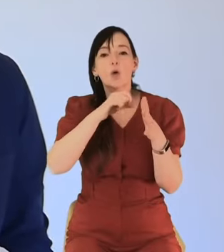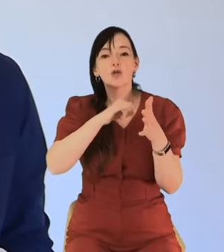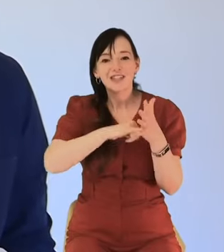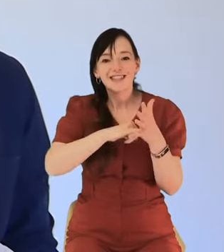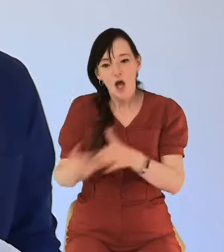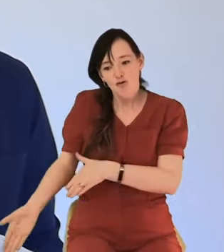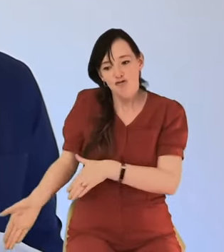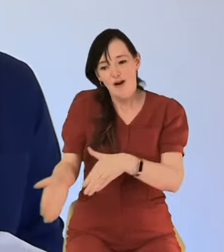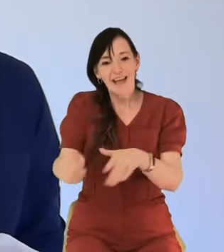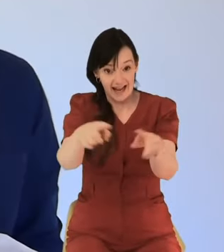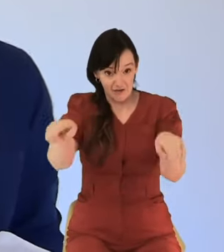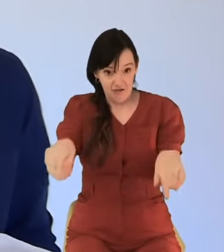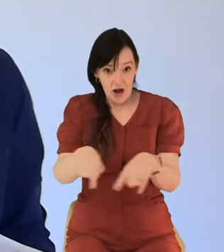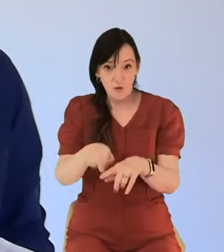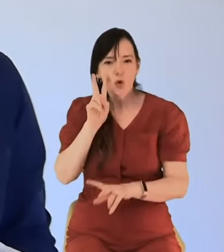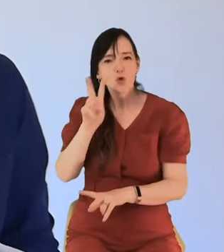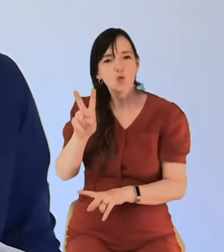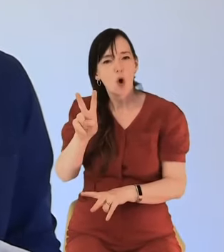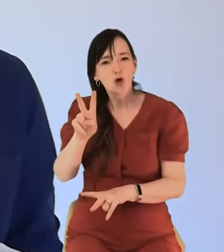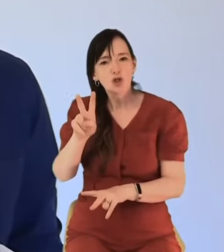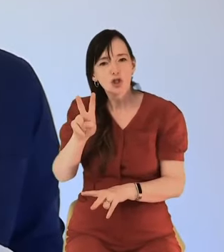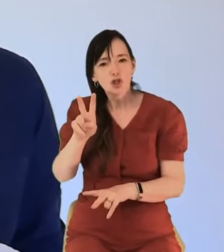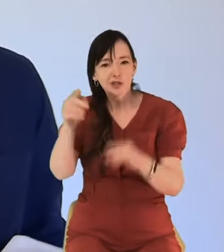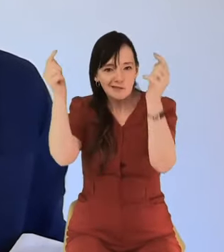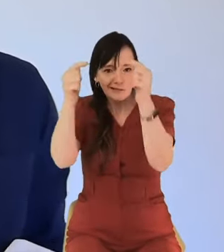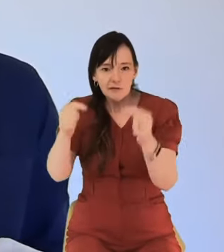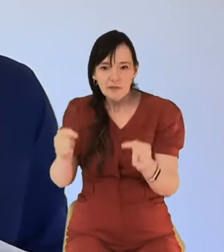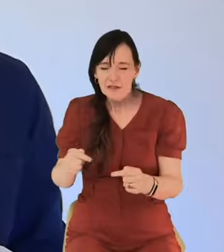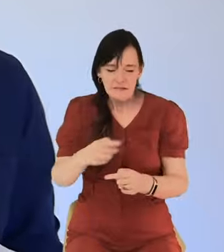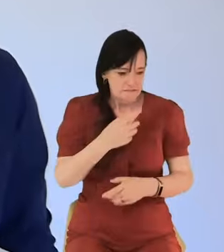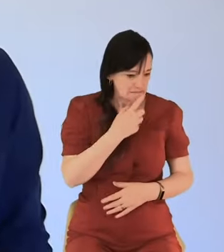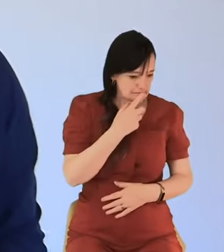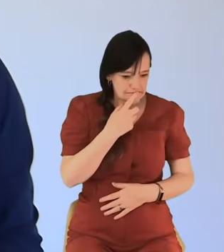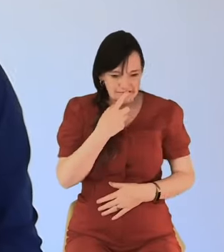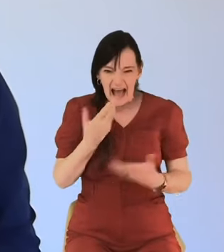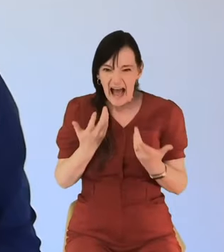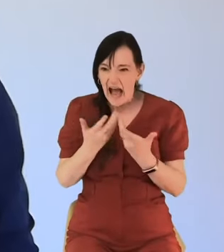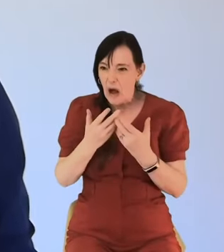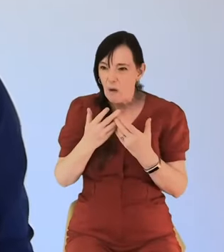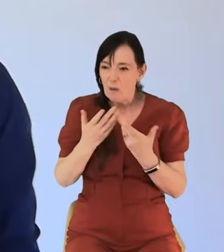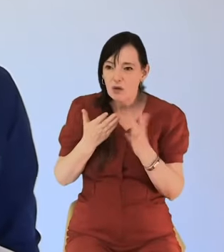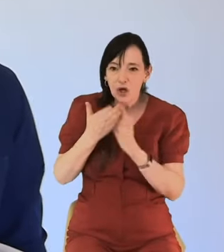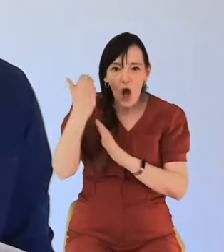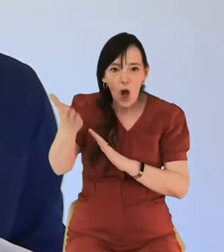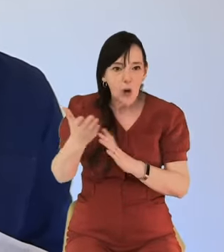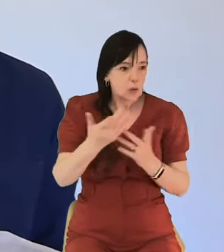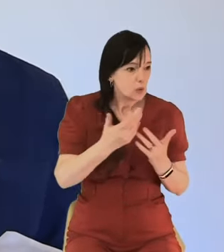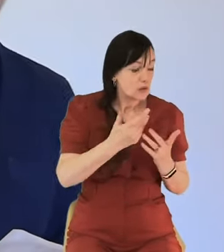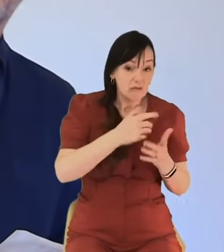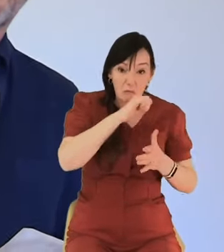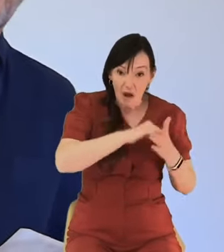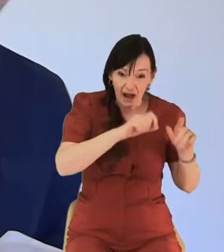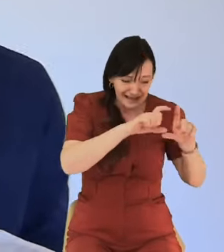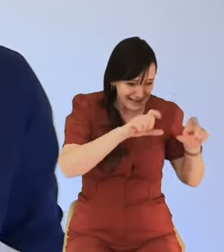match. But how could I get there? Or even if I could afford a ticket, how would I know which train to catch to